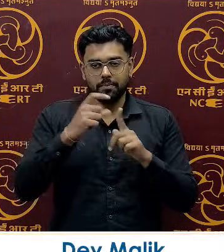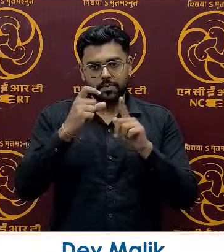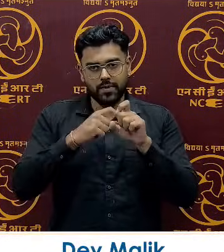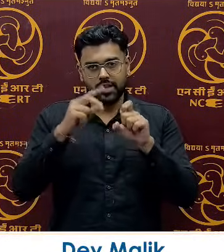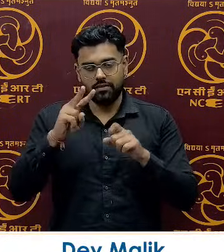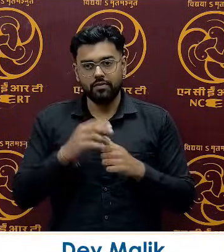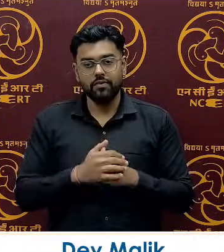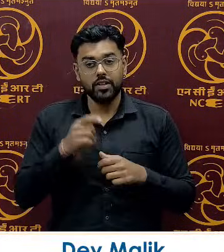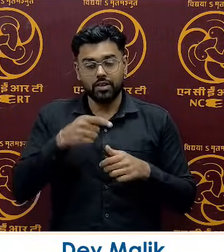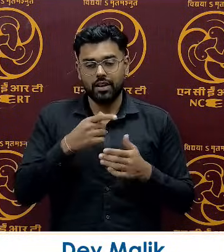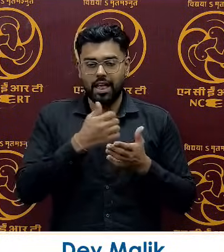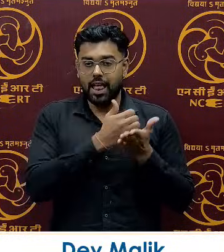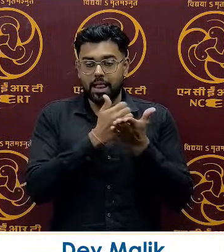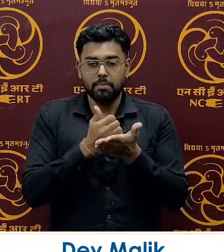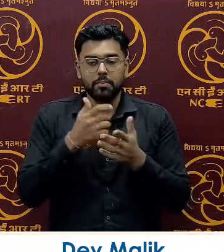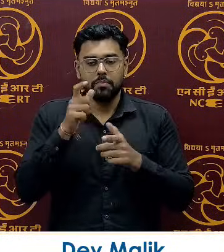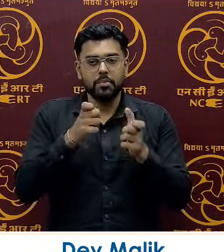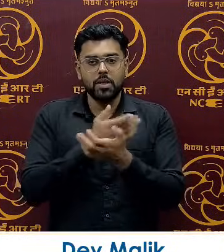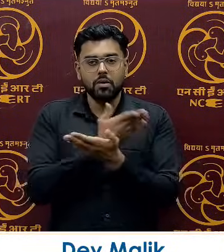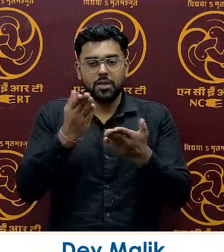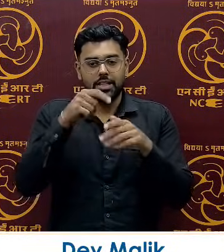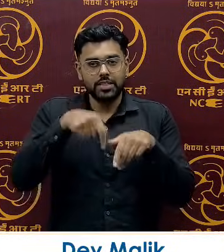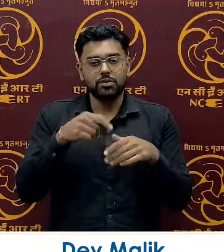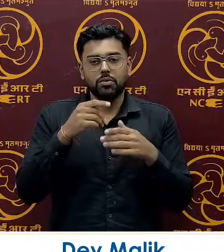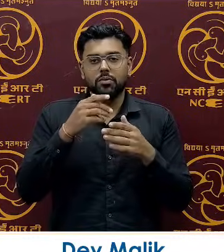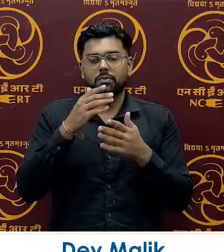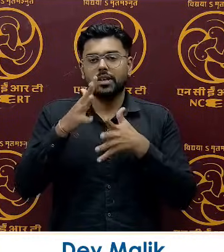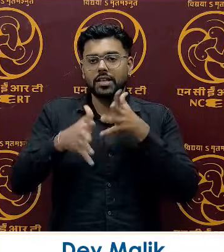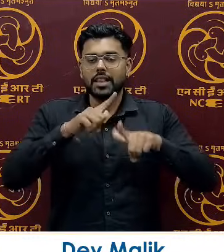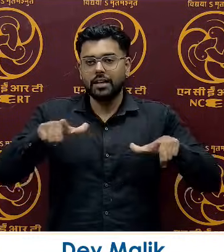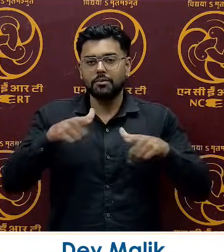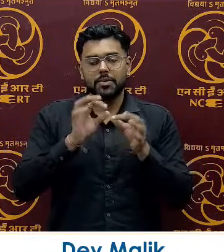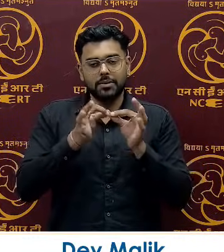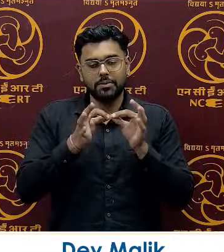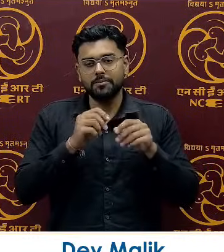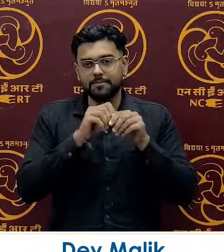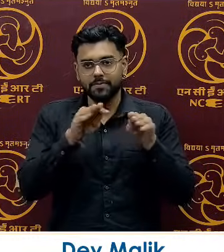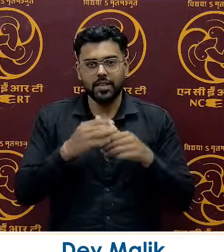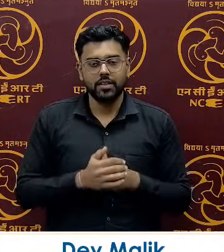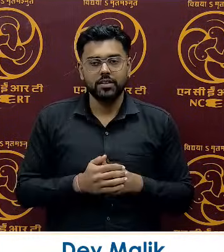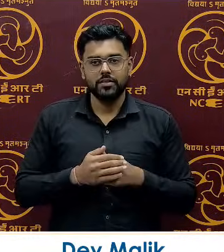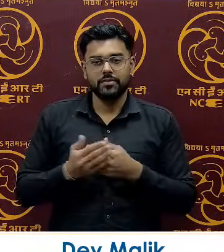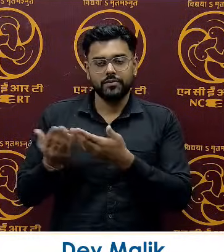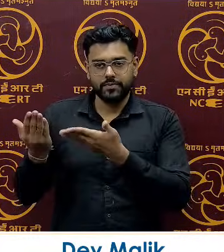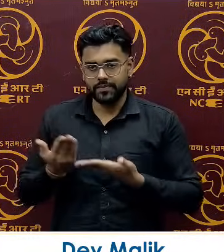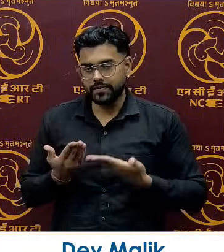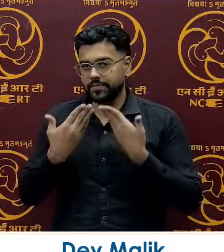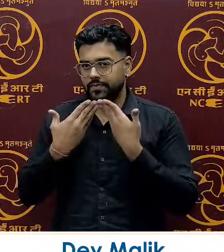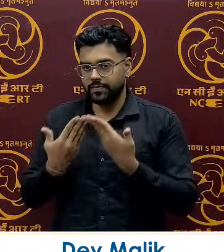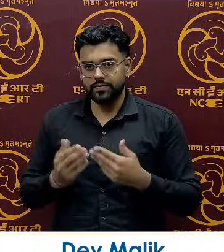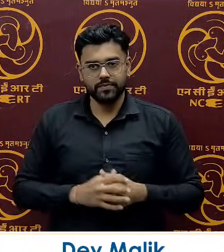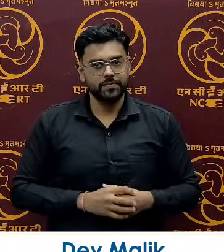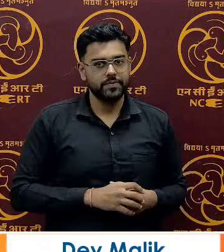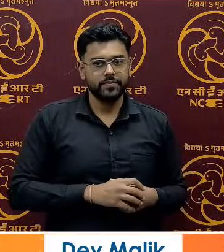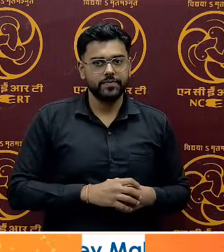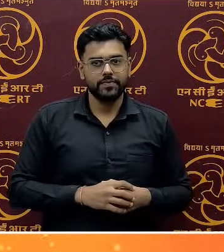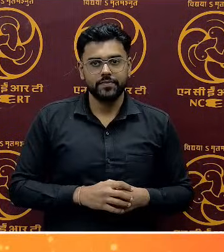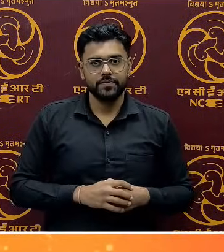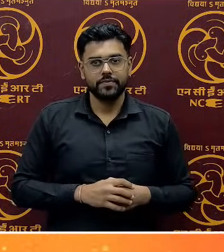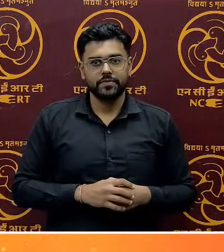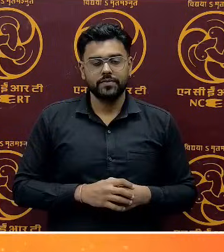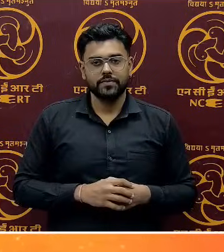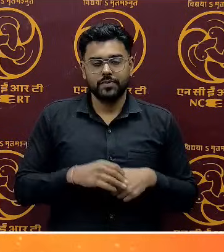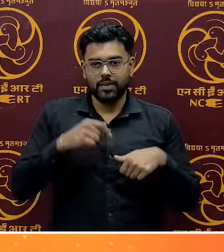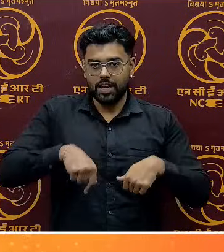be helping us express this journey in ISL. Dev, namaskar and very warm welcome to you too. Ma'am, this